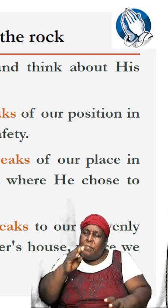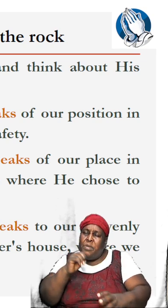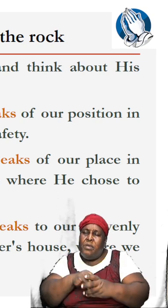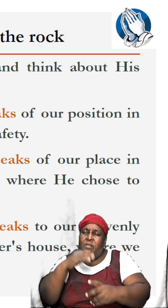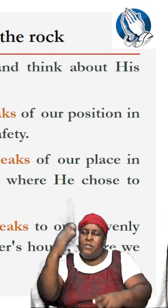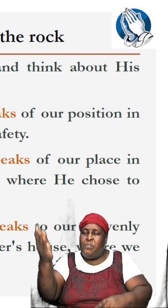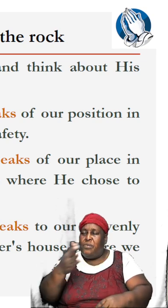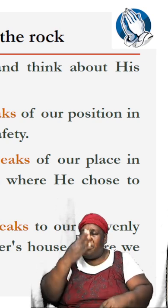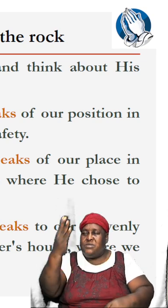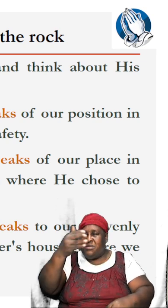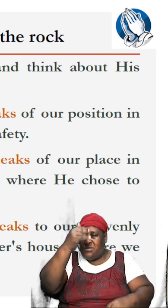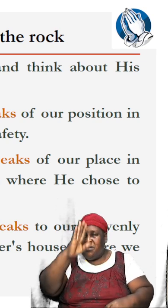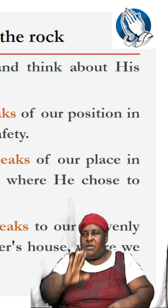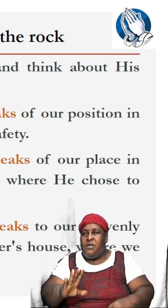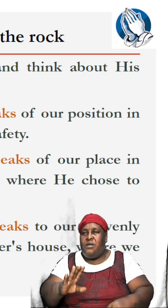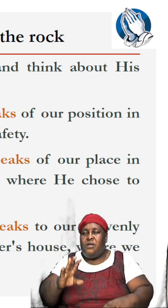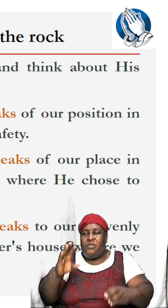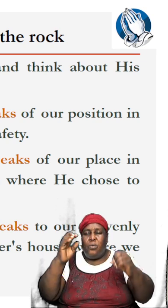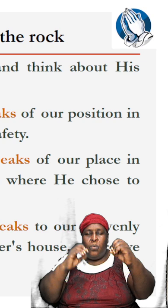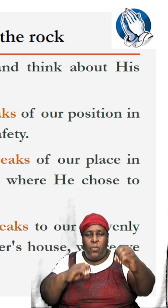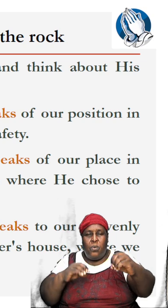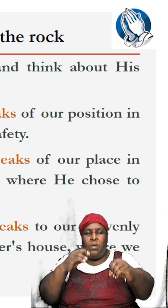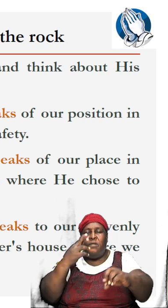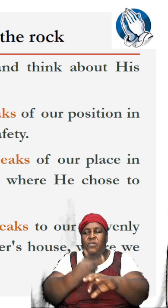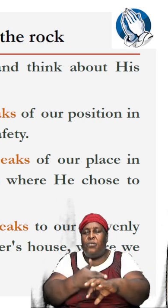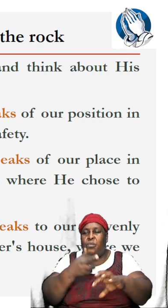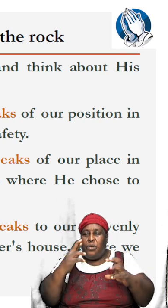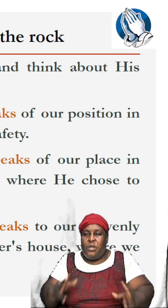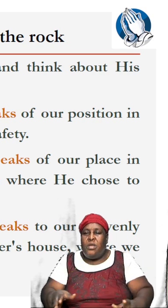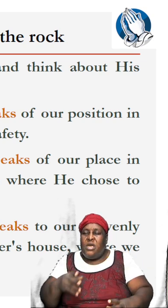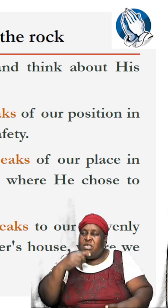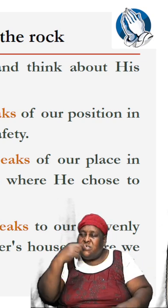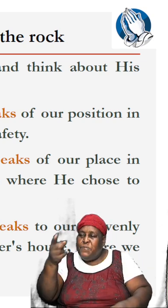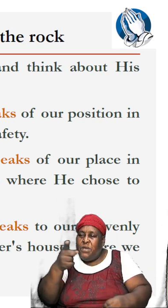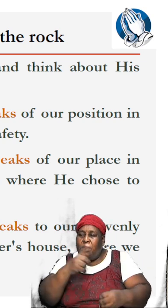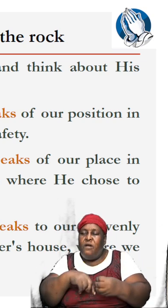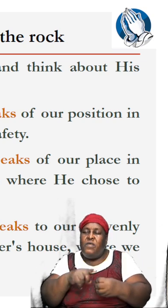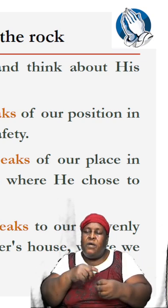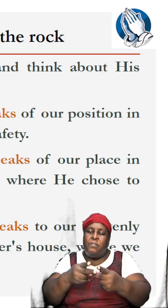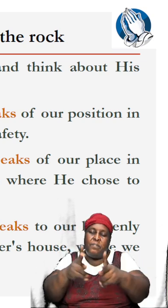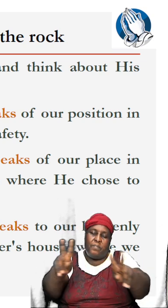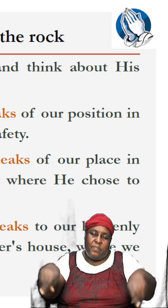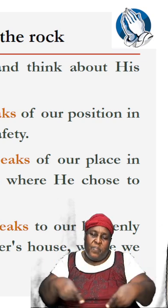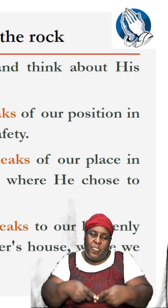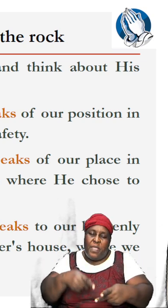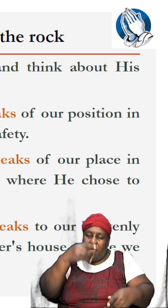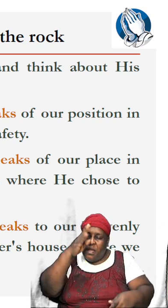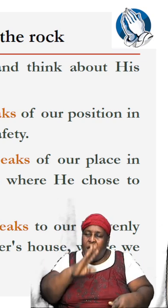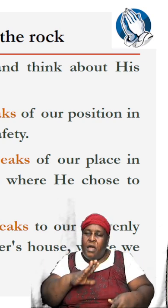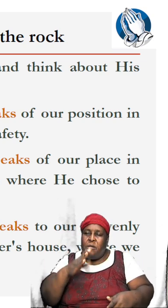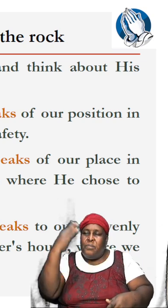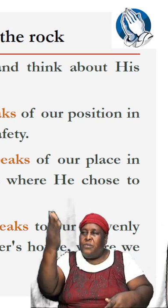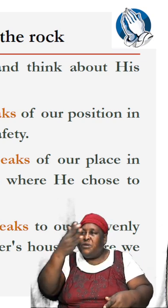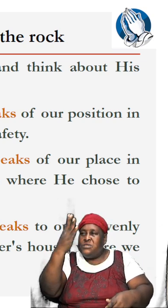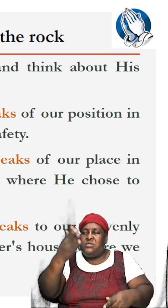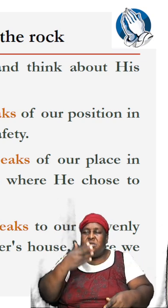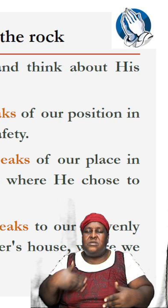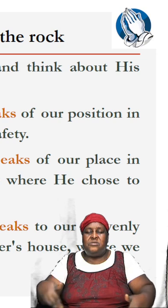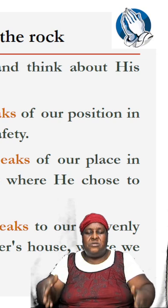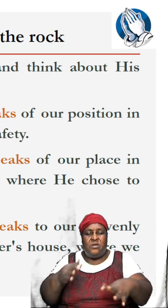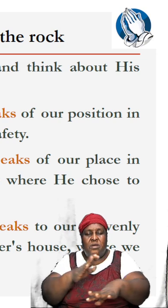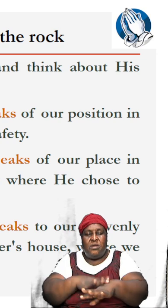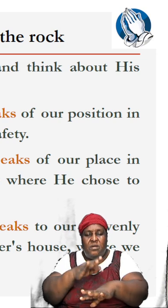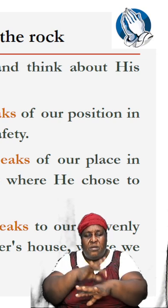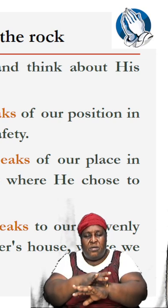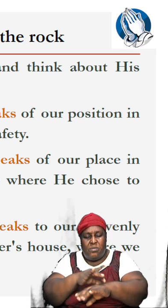God, in the cleft of the rock, speaks of our place in God's presence here on earth. It's the